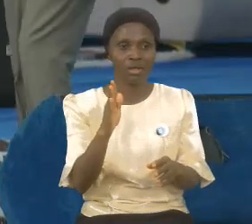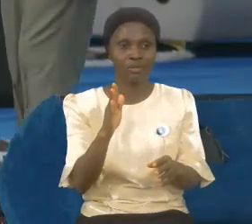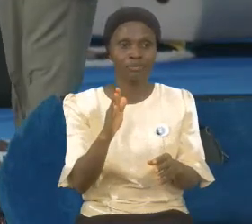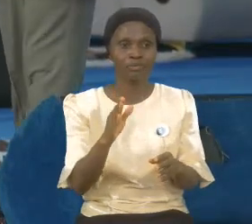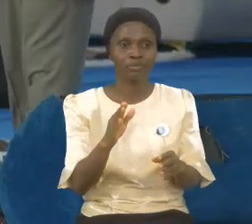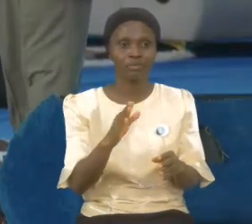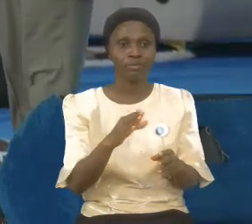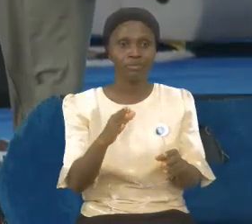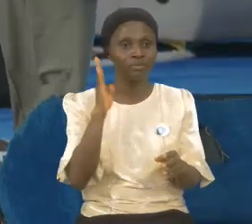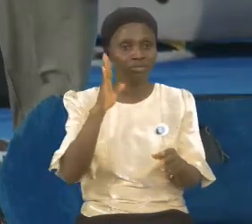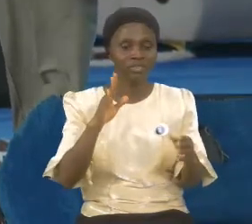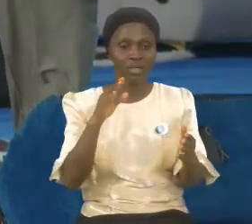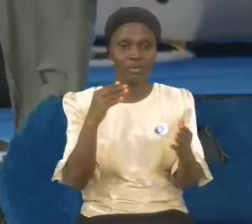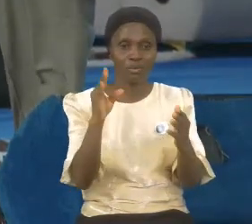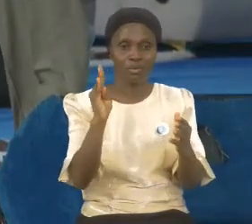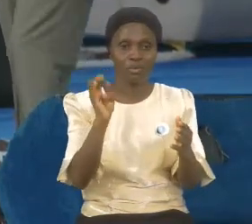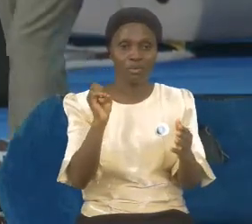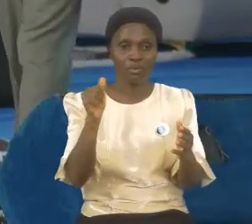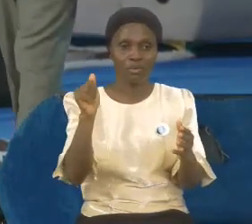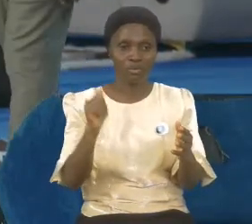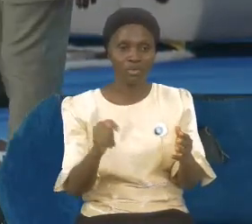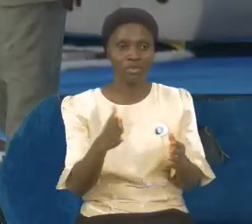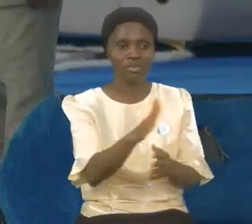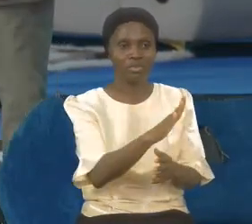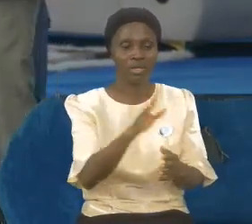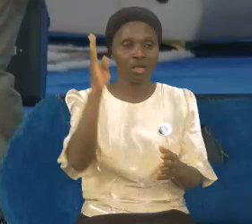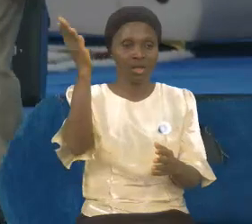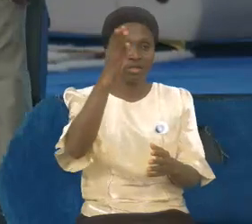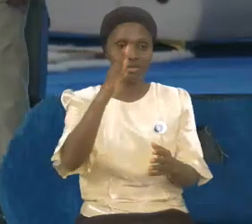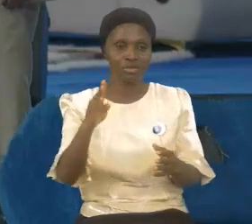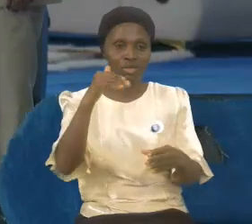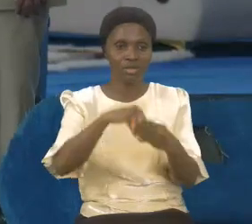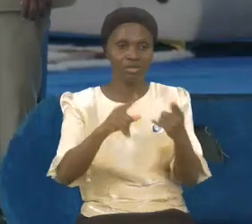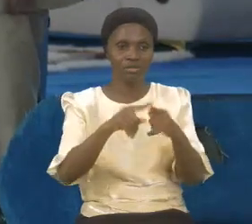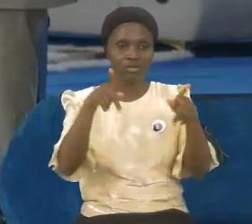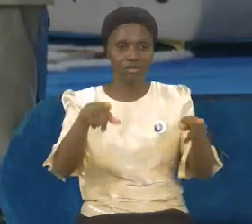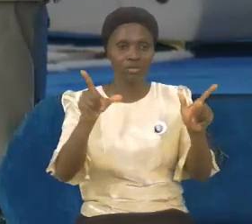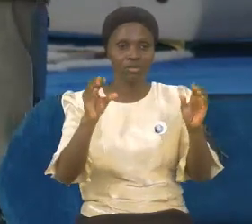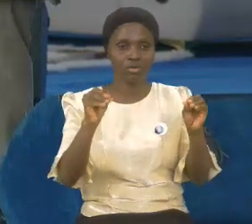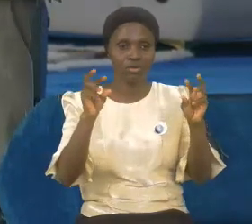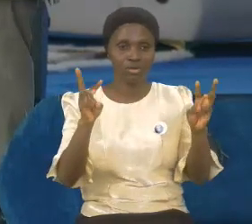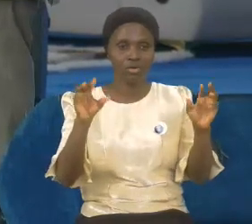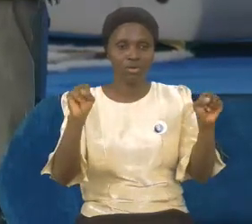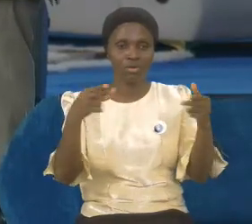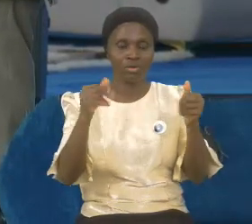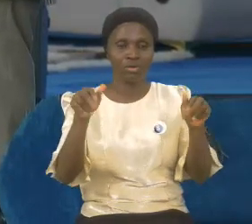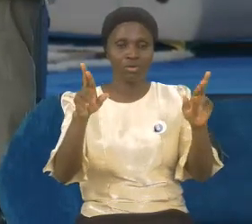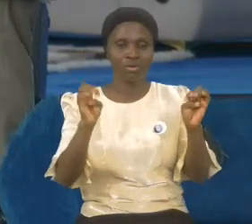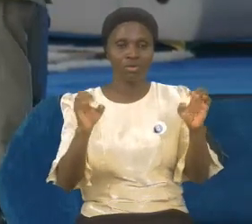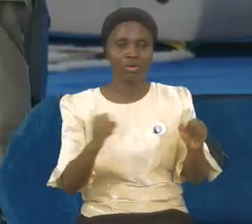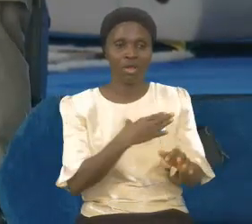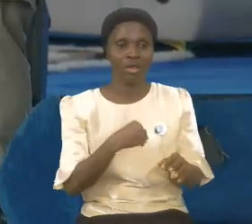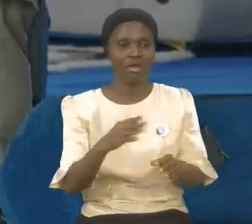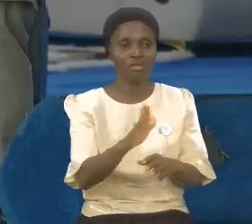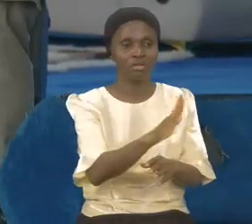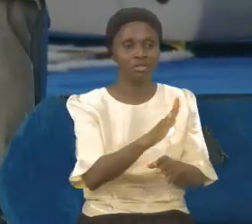and their spears into pruning hooks. Nation shall not lift up sword against